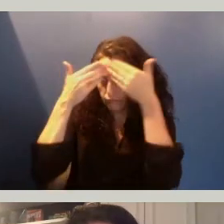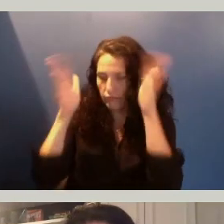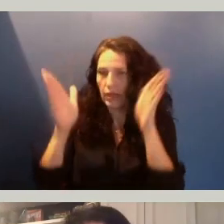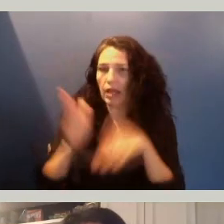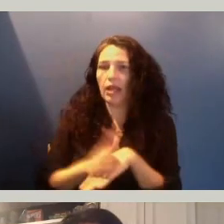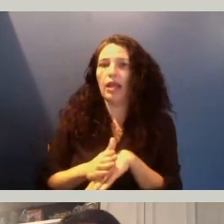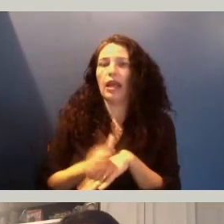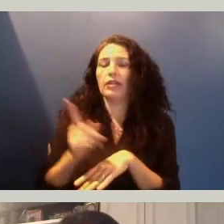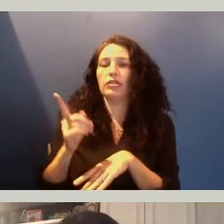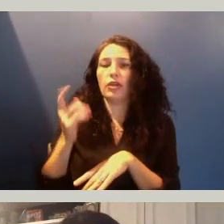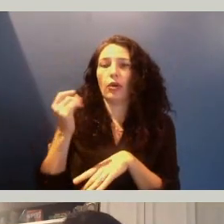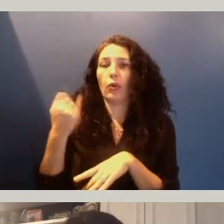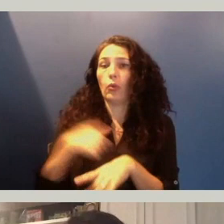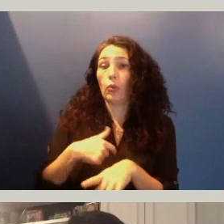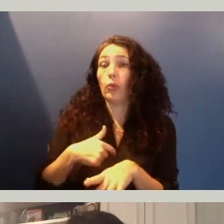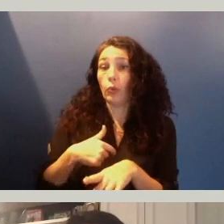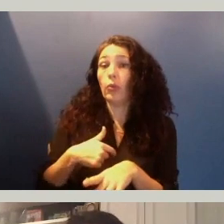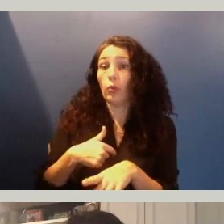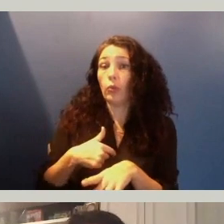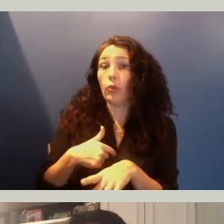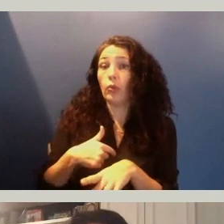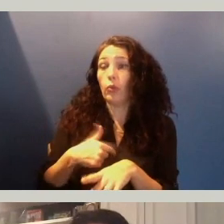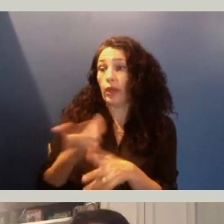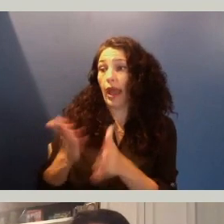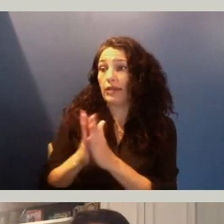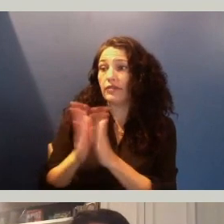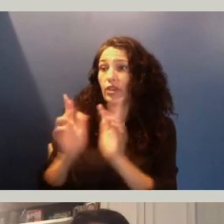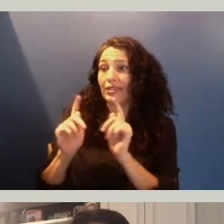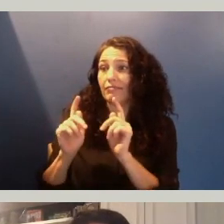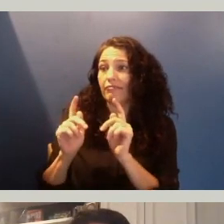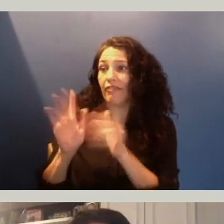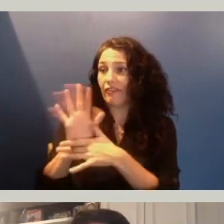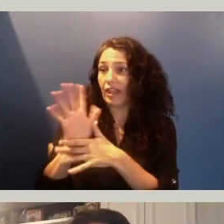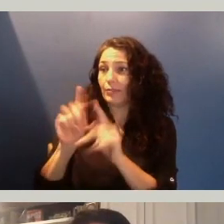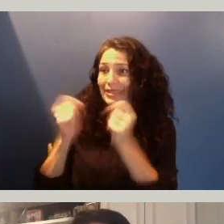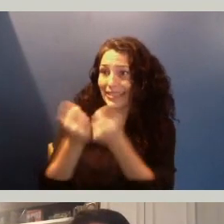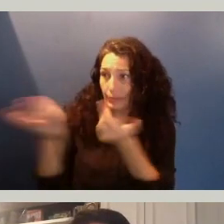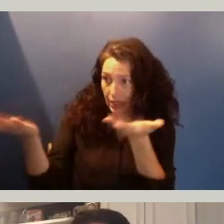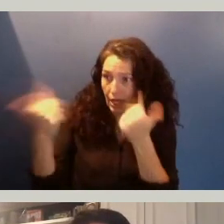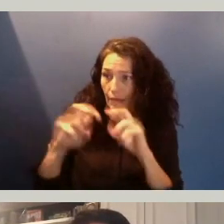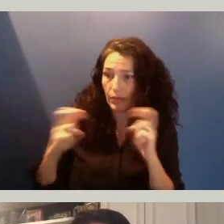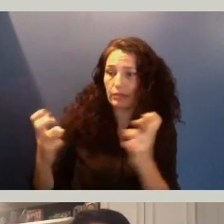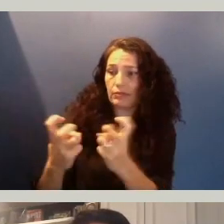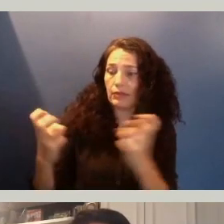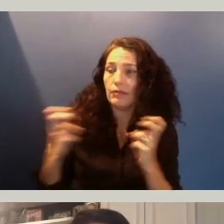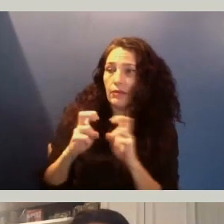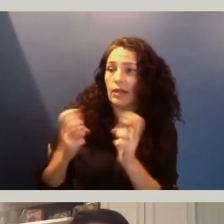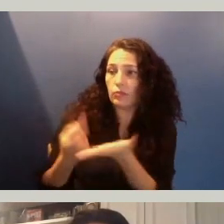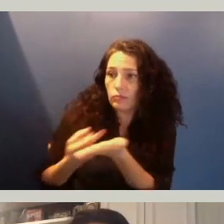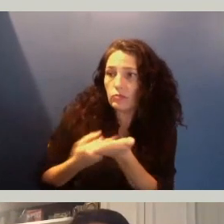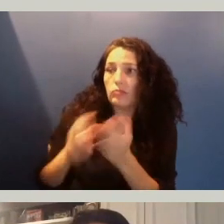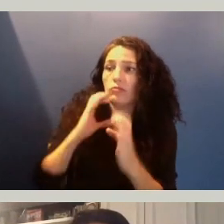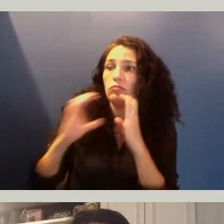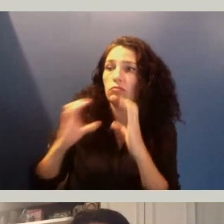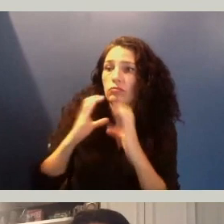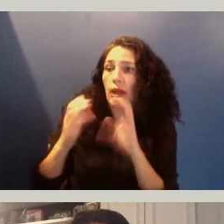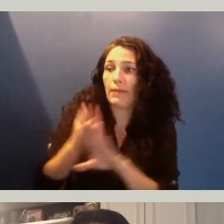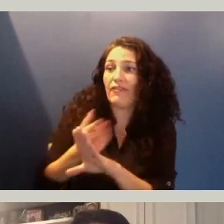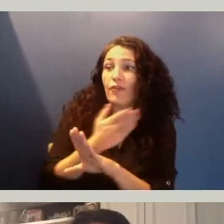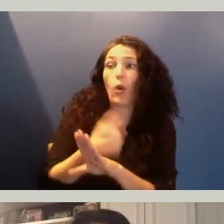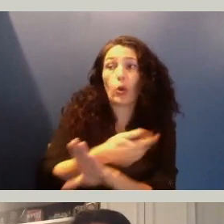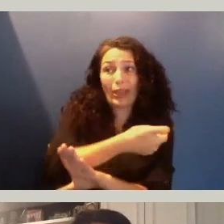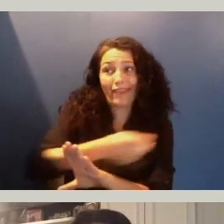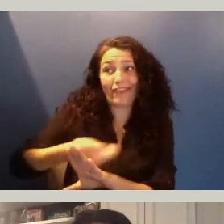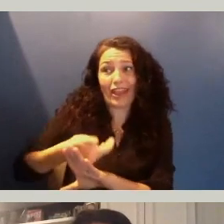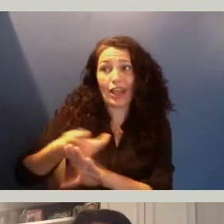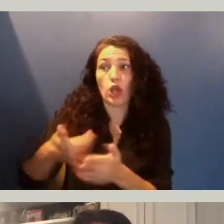investors as much as we're vetting the film teams coming through. And so we have a very upfront conversation before we even invite a new funder to